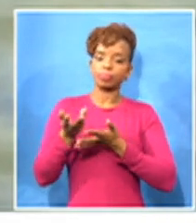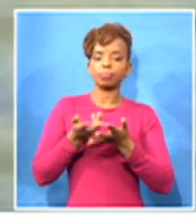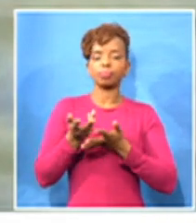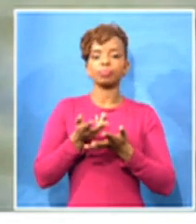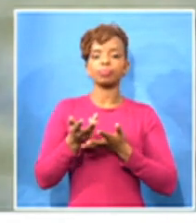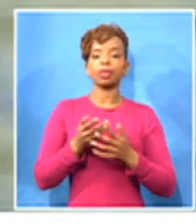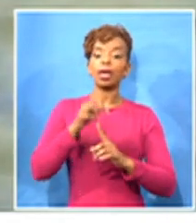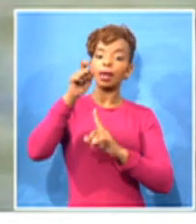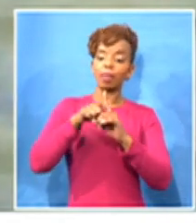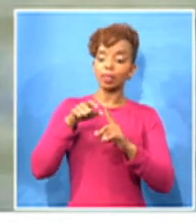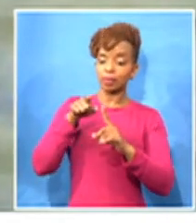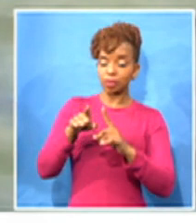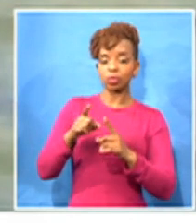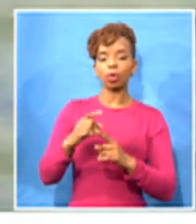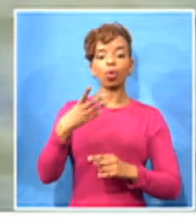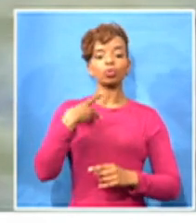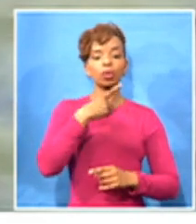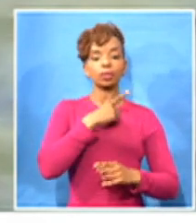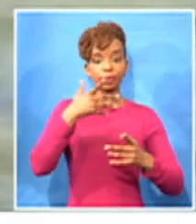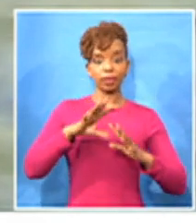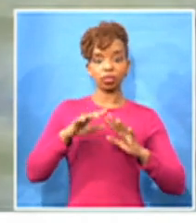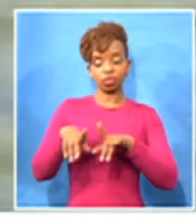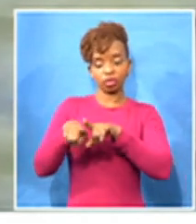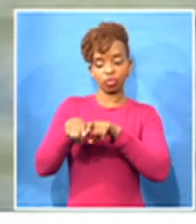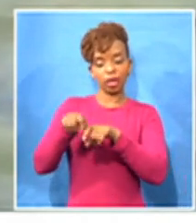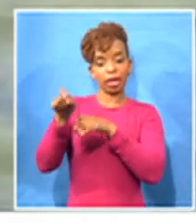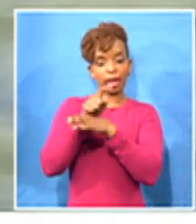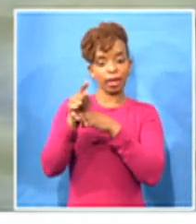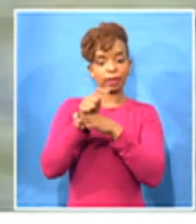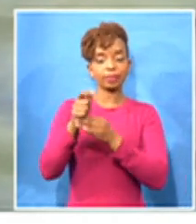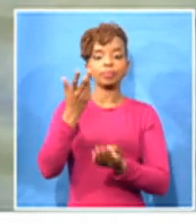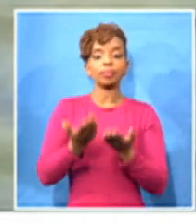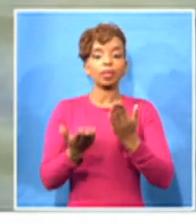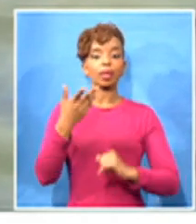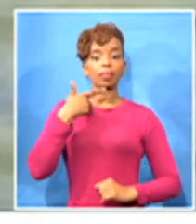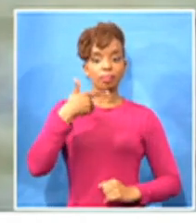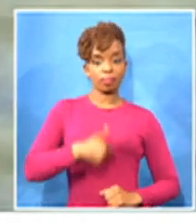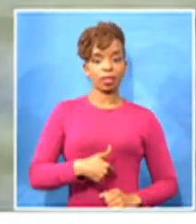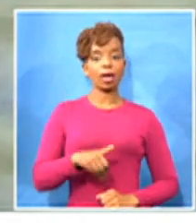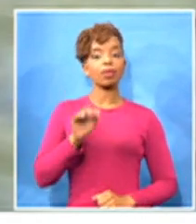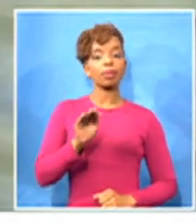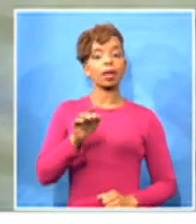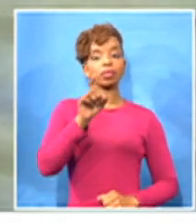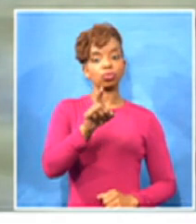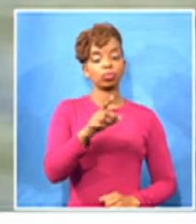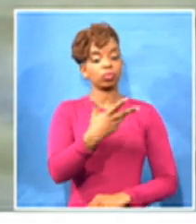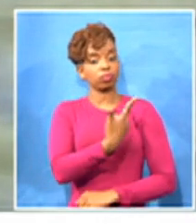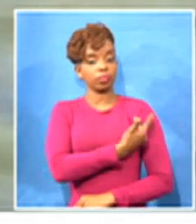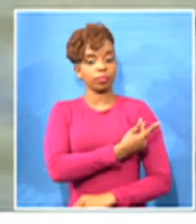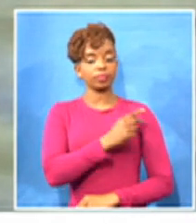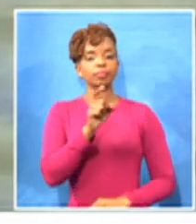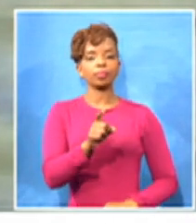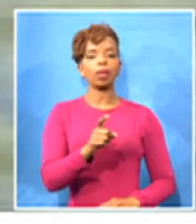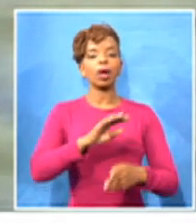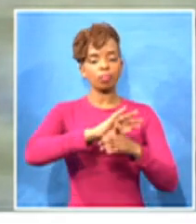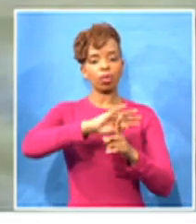the right decision for your child. Because may I remind you, vaccination protects